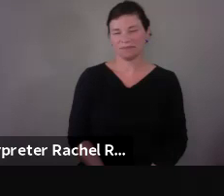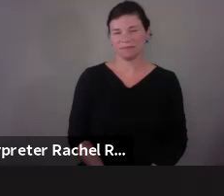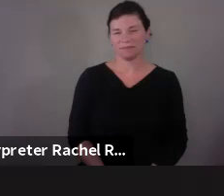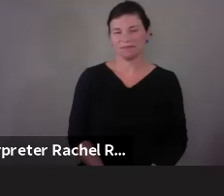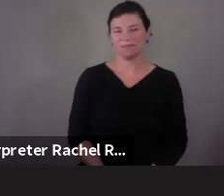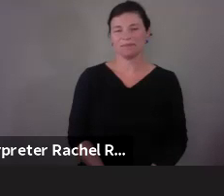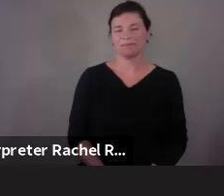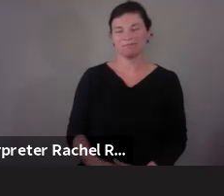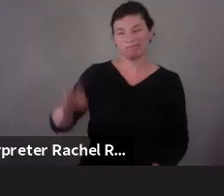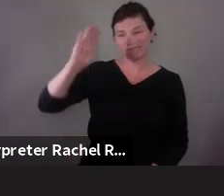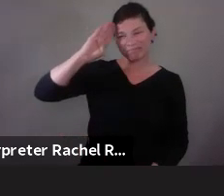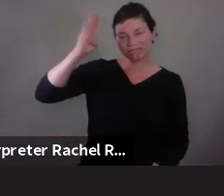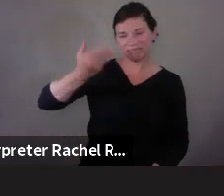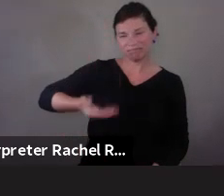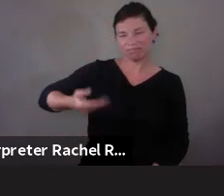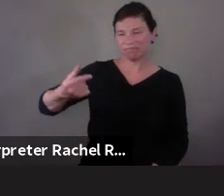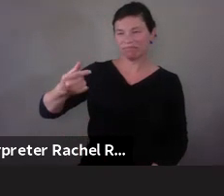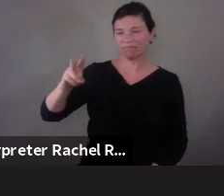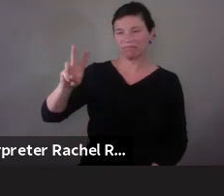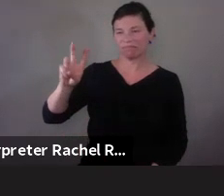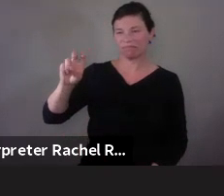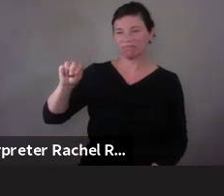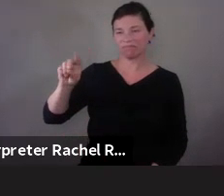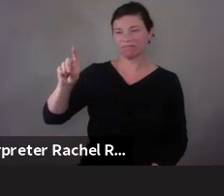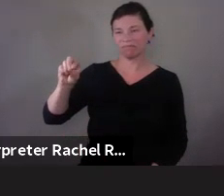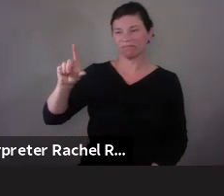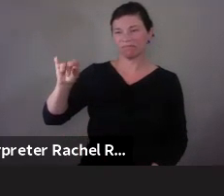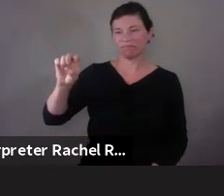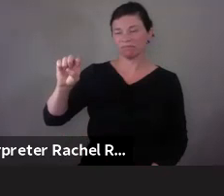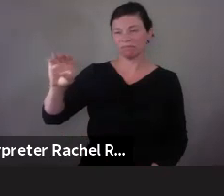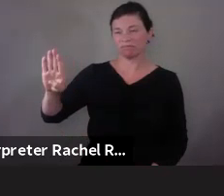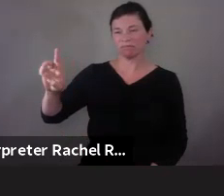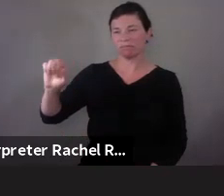My name is Gwendolyn Bradshaw. I